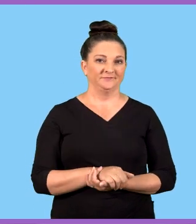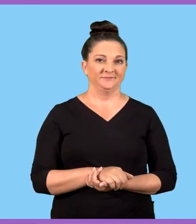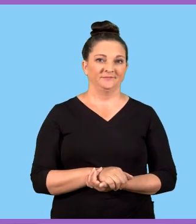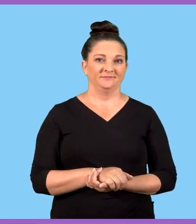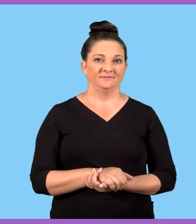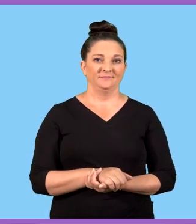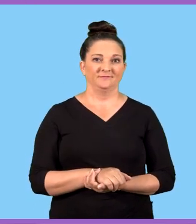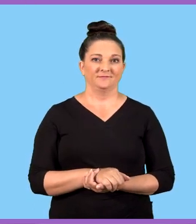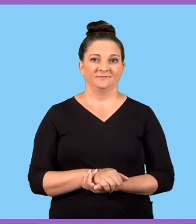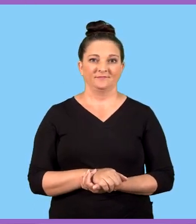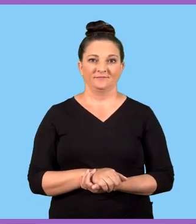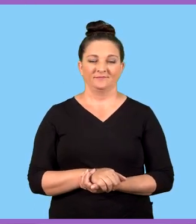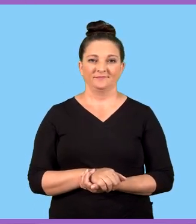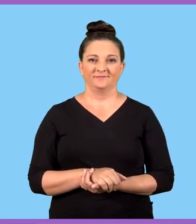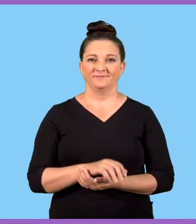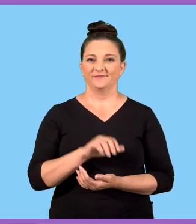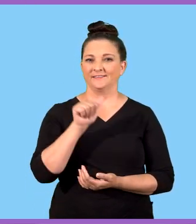56,